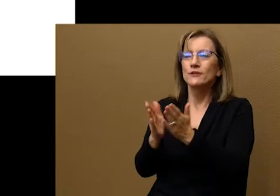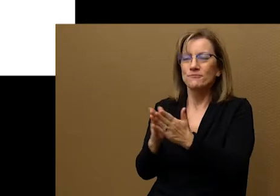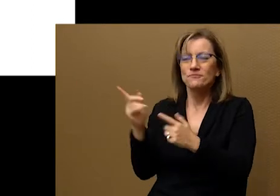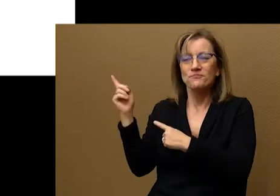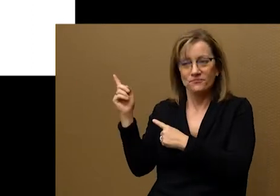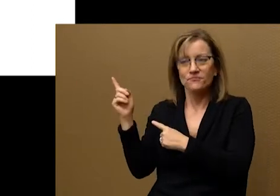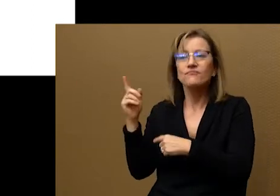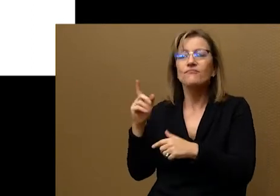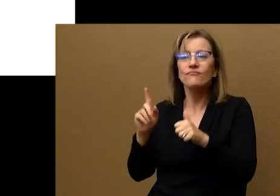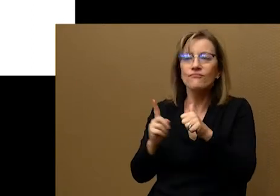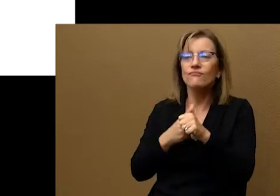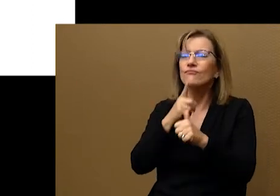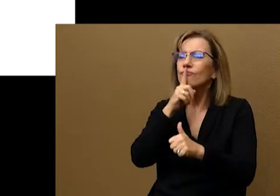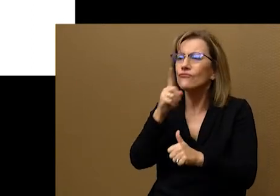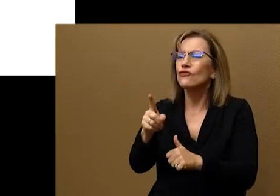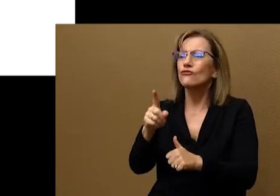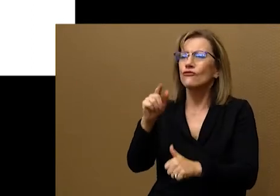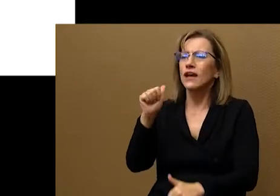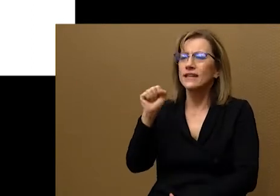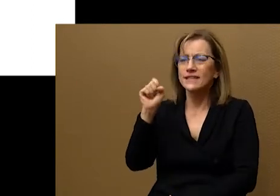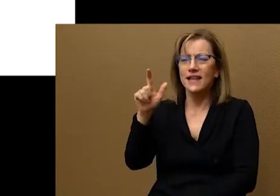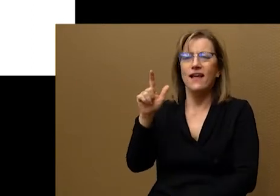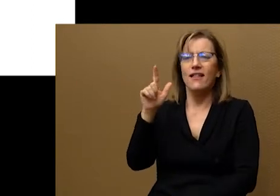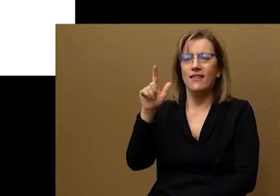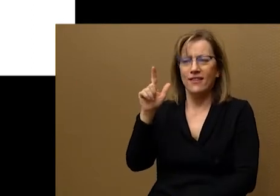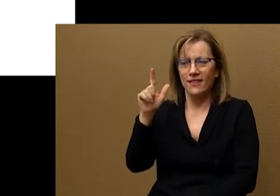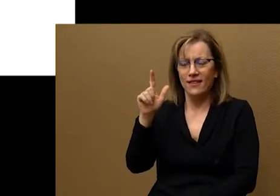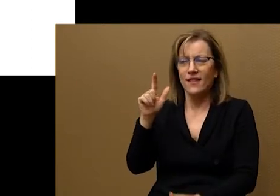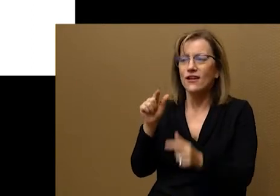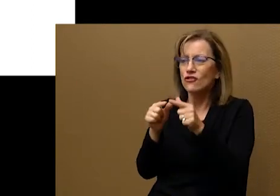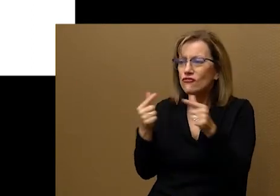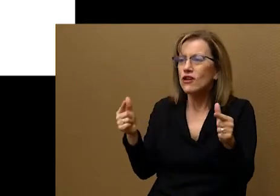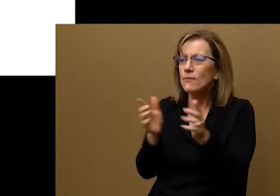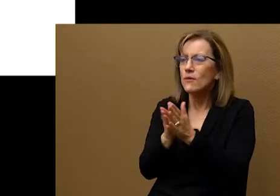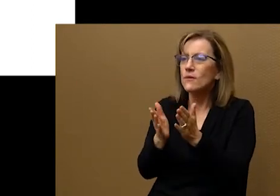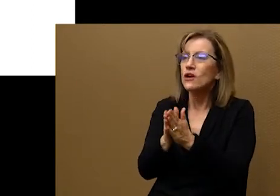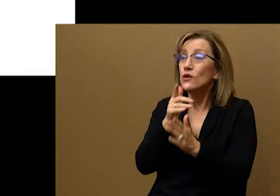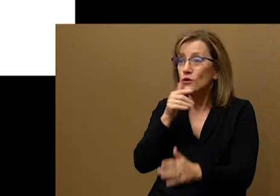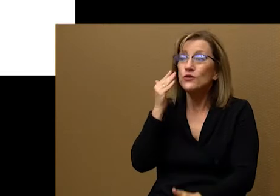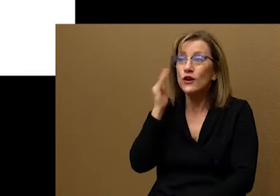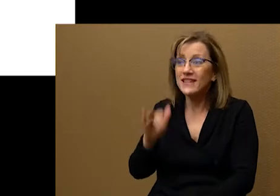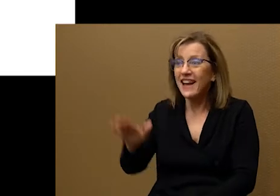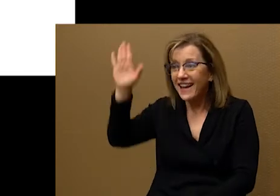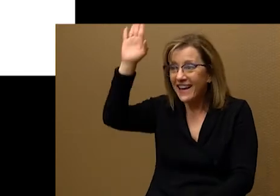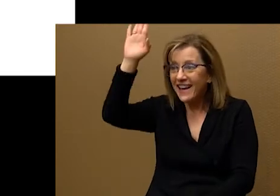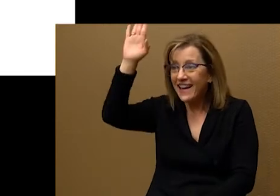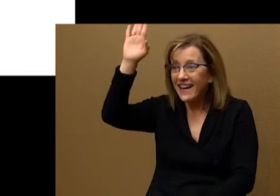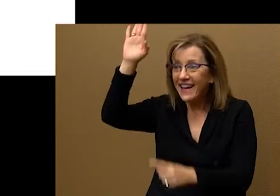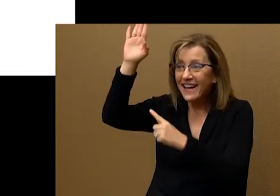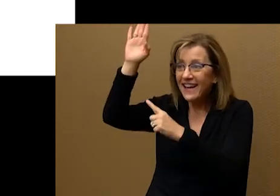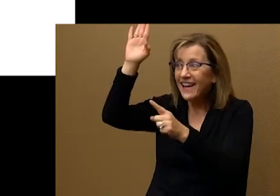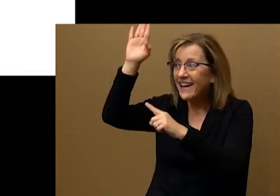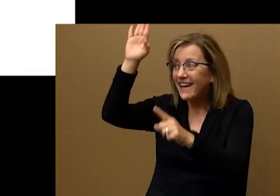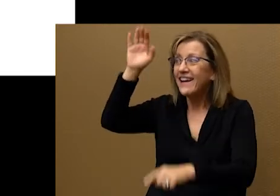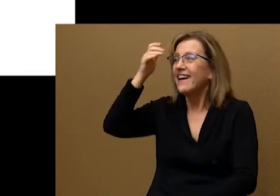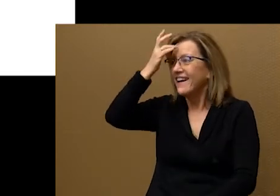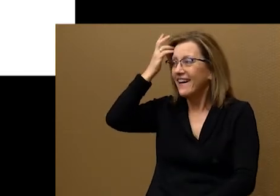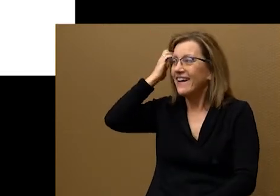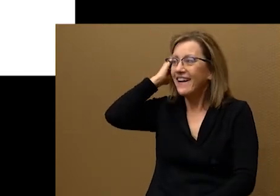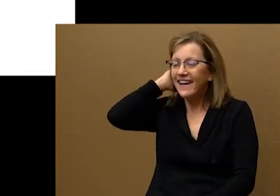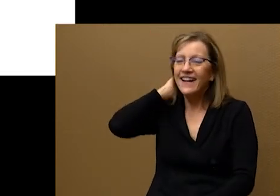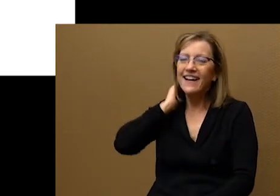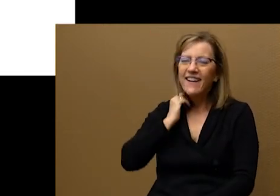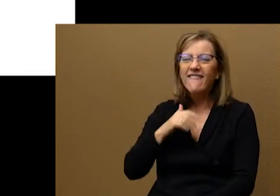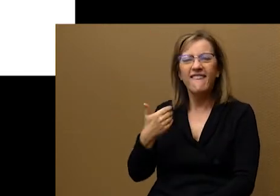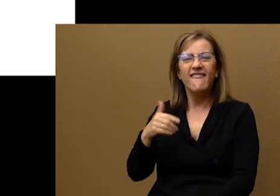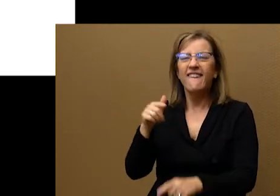Book. This is the first true American Sign Language grammar book. Who's familiar with the Baker and Coakley